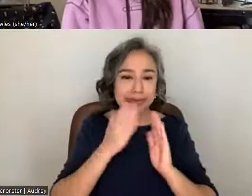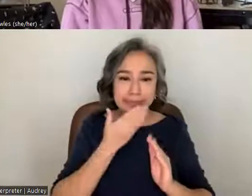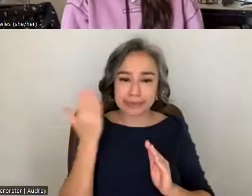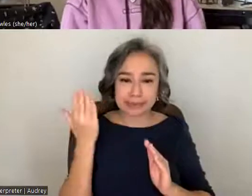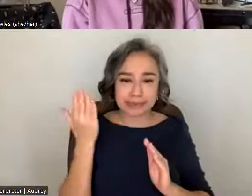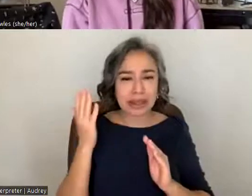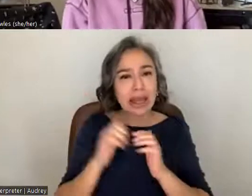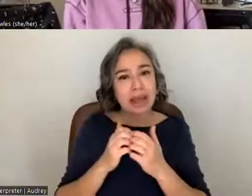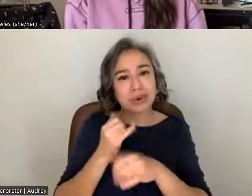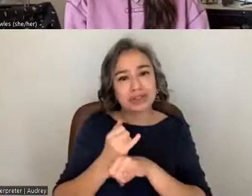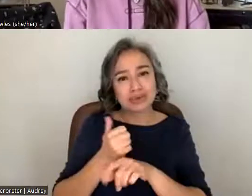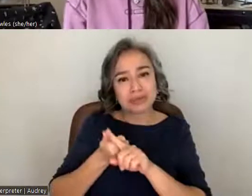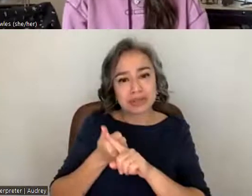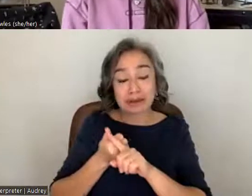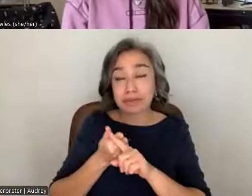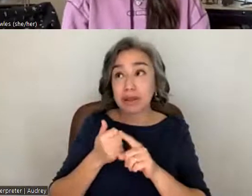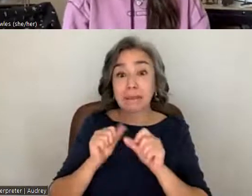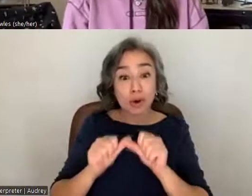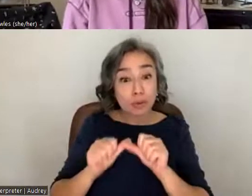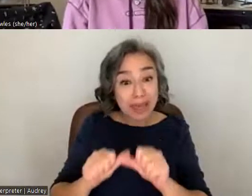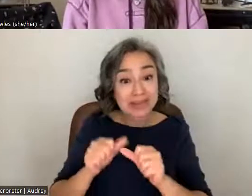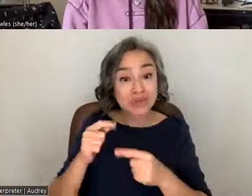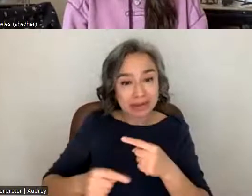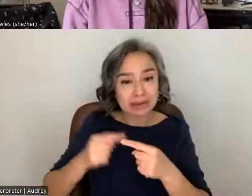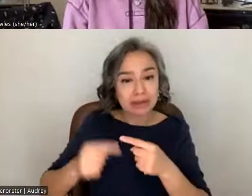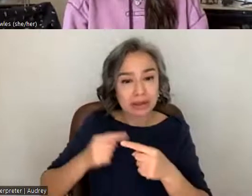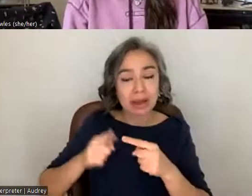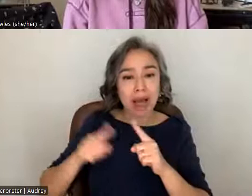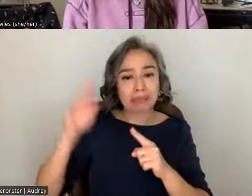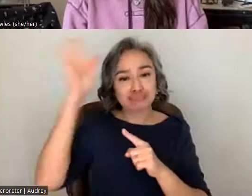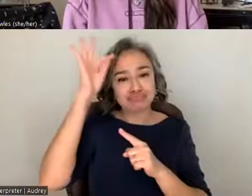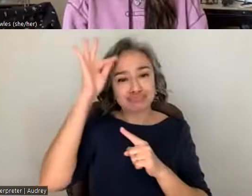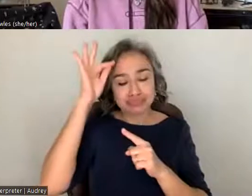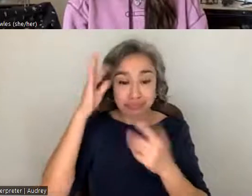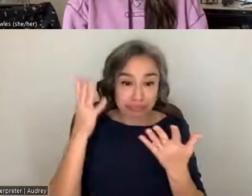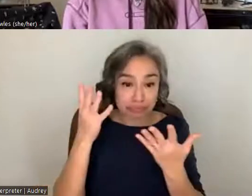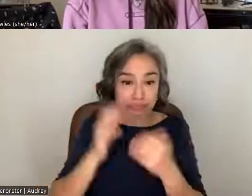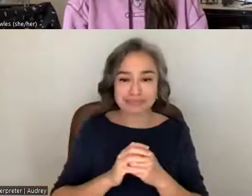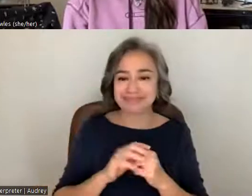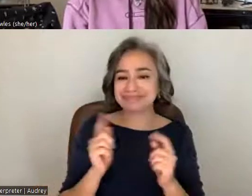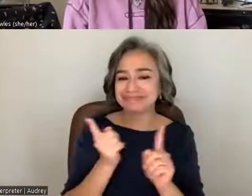be unknowingly perpetuating the same sorts of issues that they might be trying to address in the research?